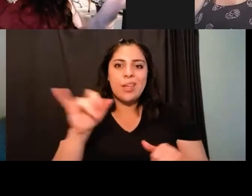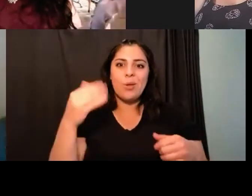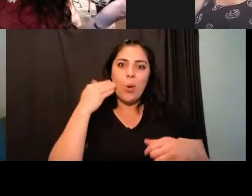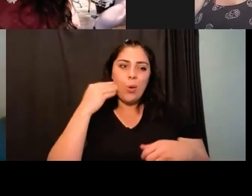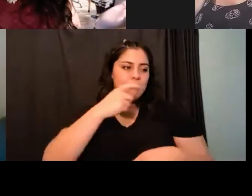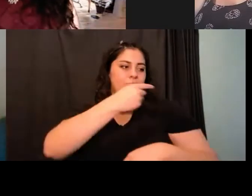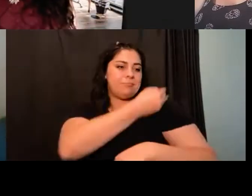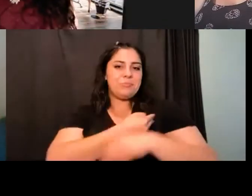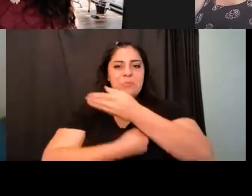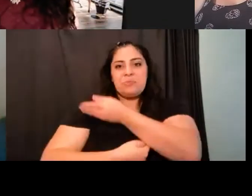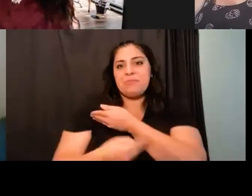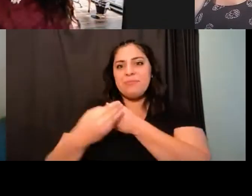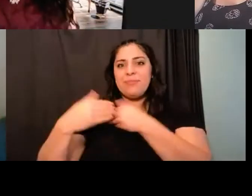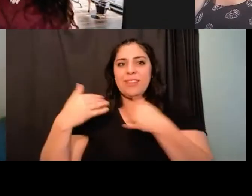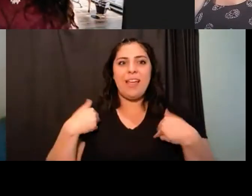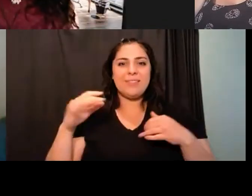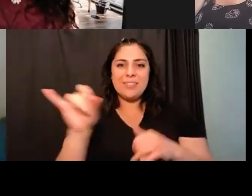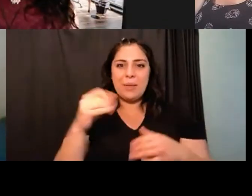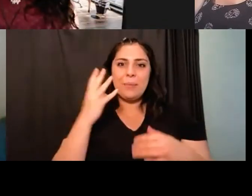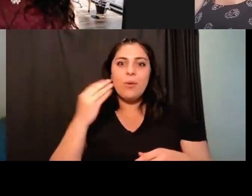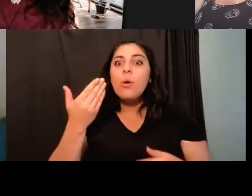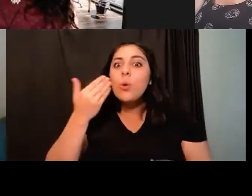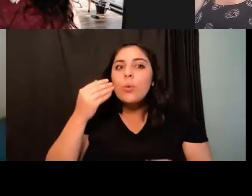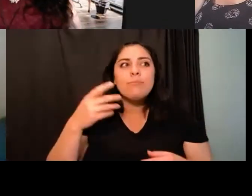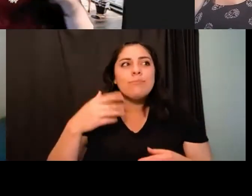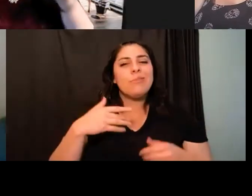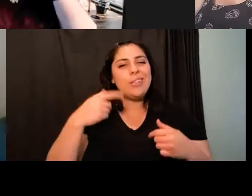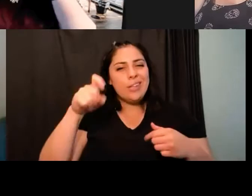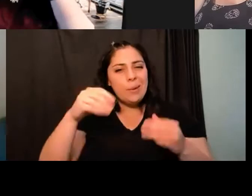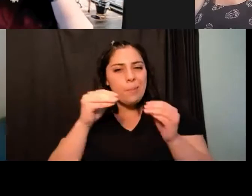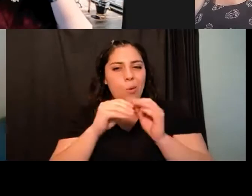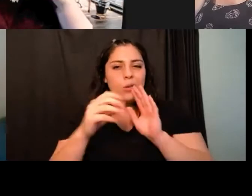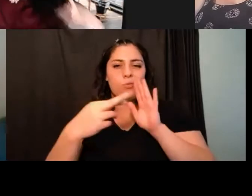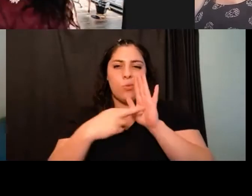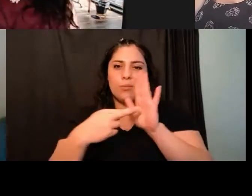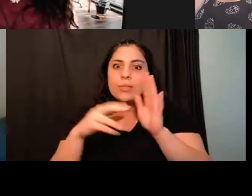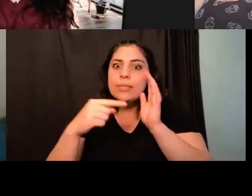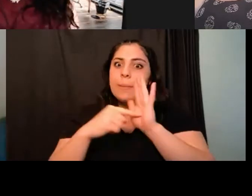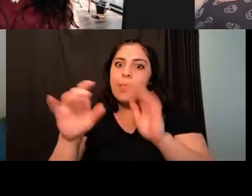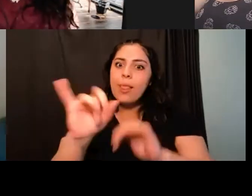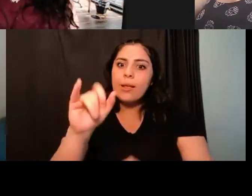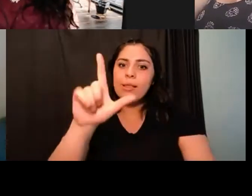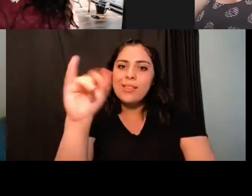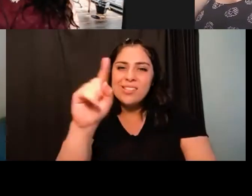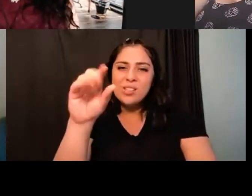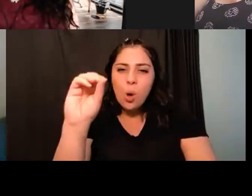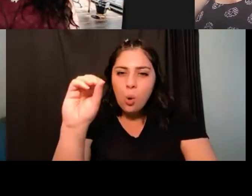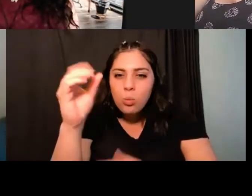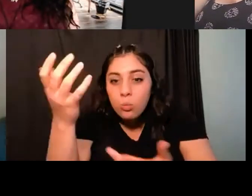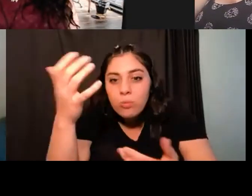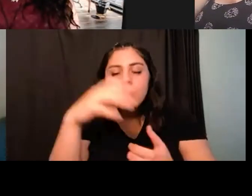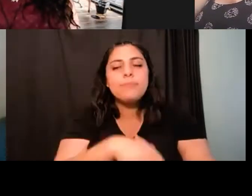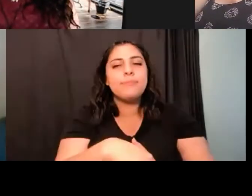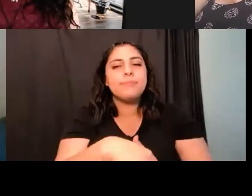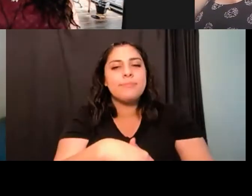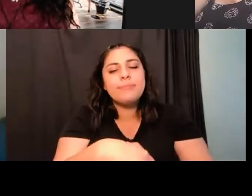it now, which is cool, but we need more representation. And that's why we're glad we're here today. Yeah, and we're so glad to